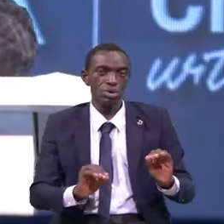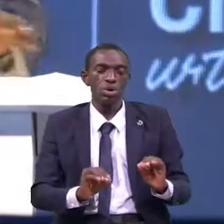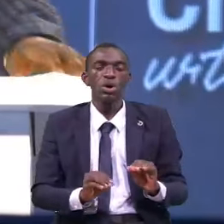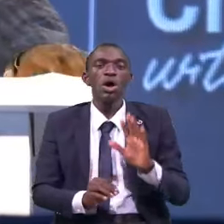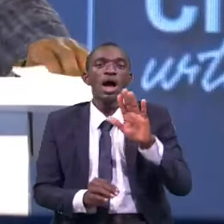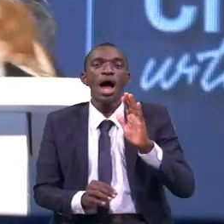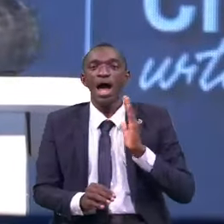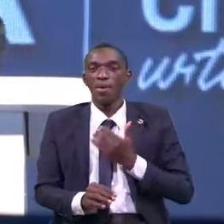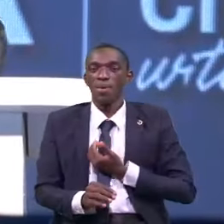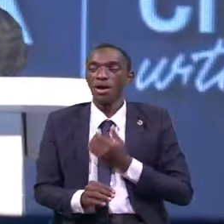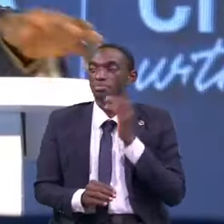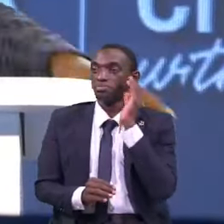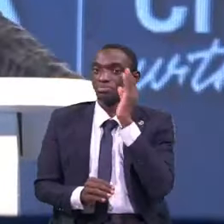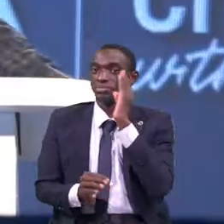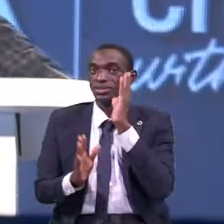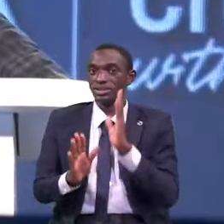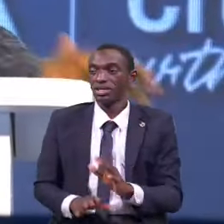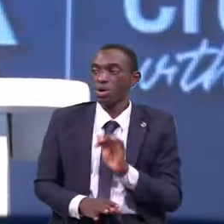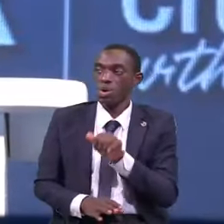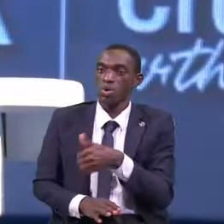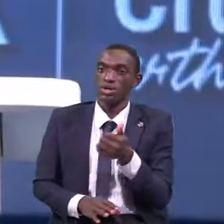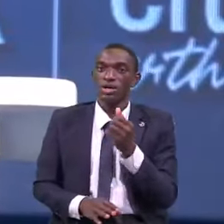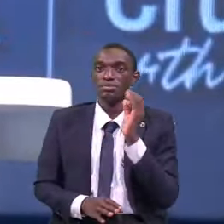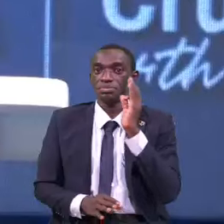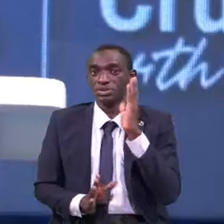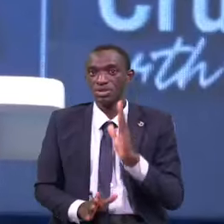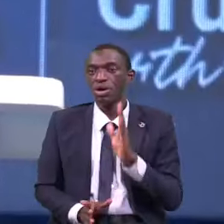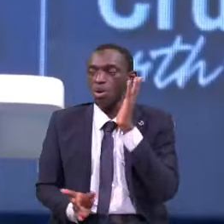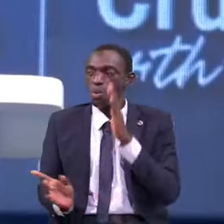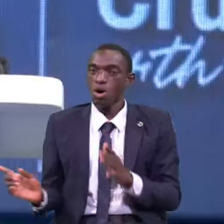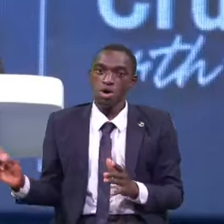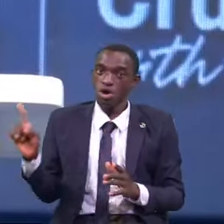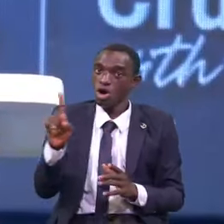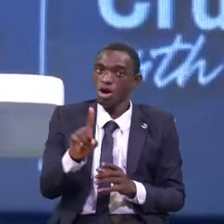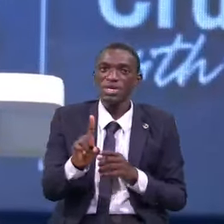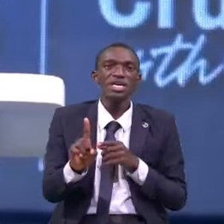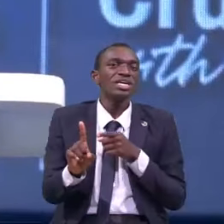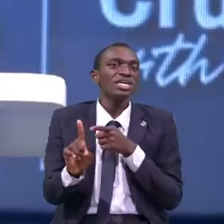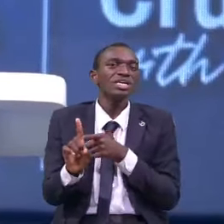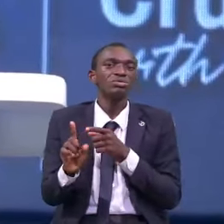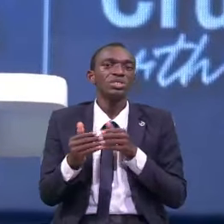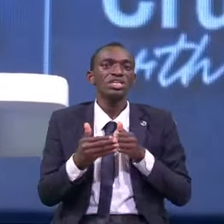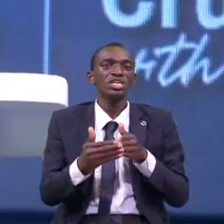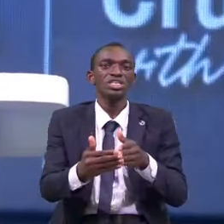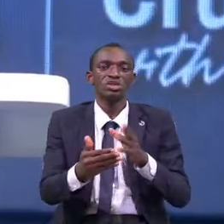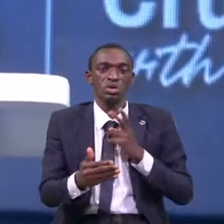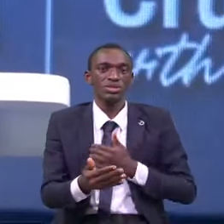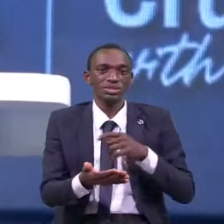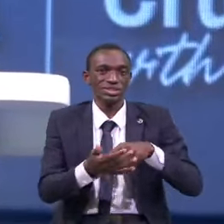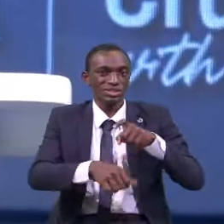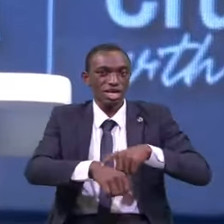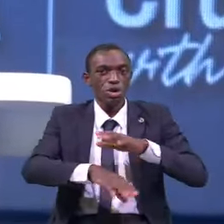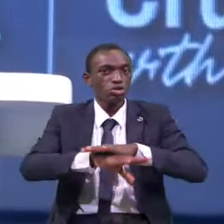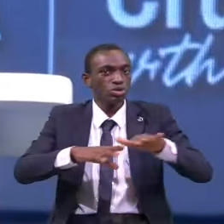Coordinating, moderating, overseer, welcome and lead us during this period. Don't sit down until